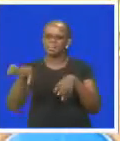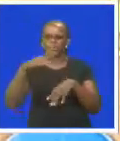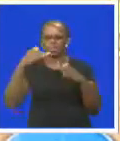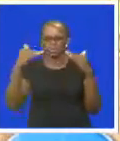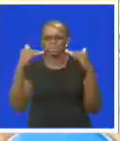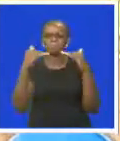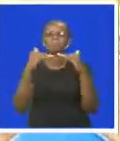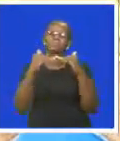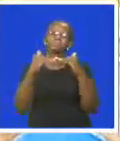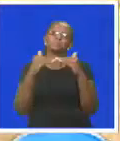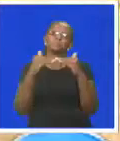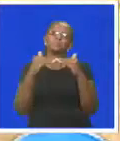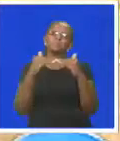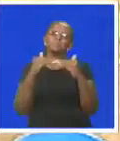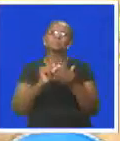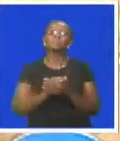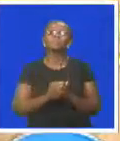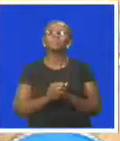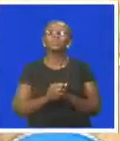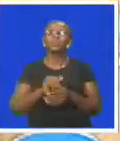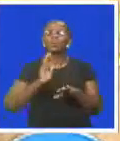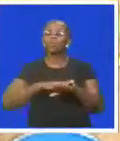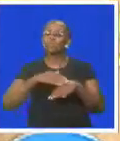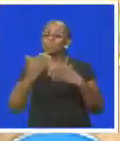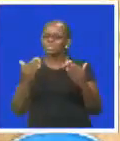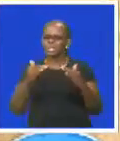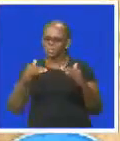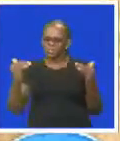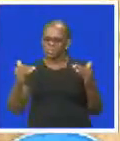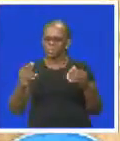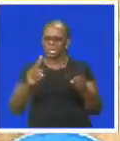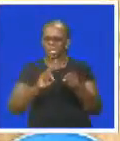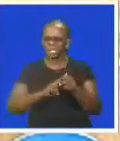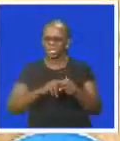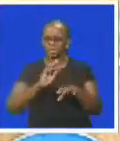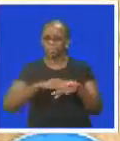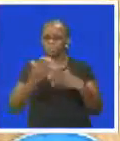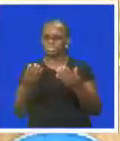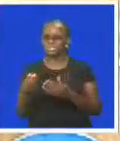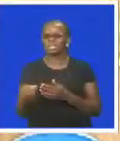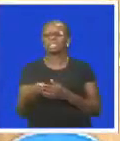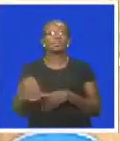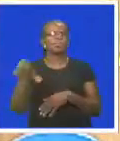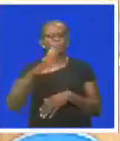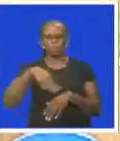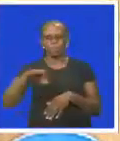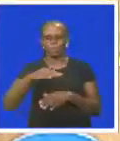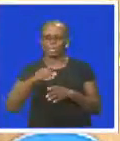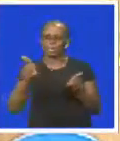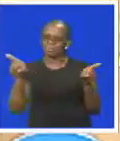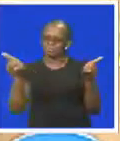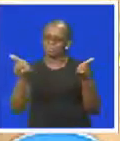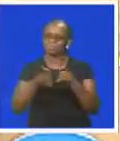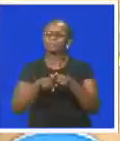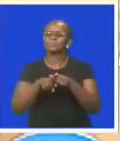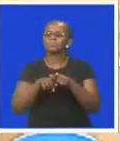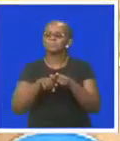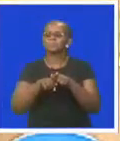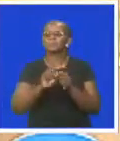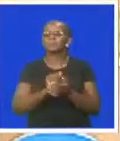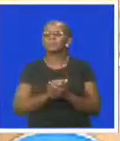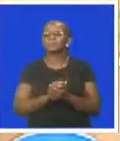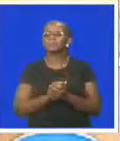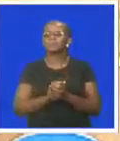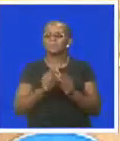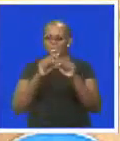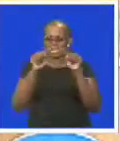sides of the square are the same. There is no longer side, there is no shorter side. If all the sides are equal, then this is